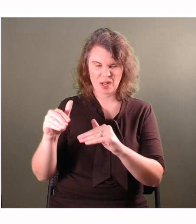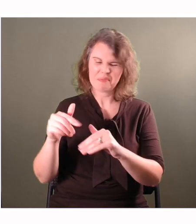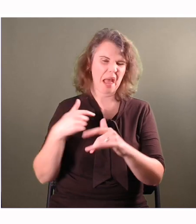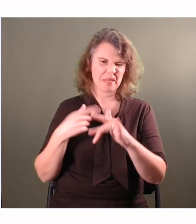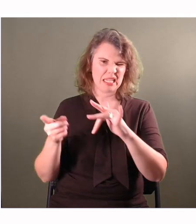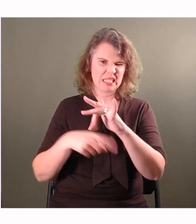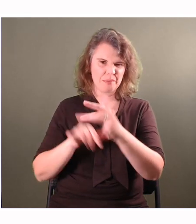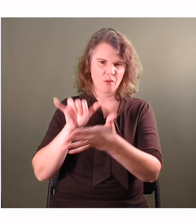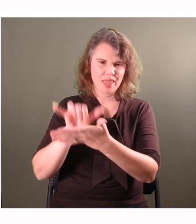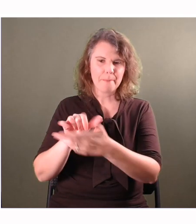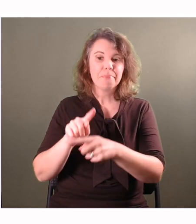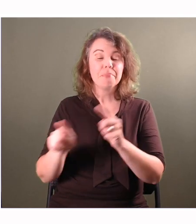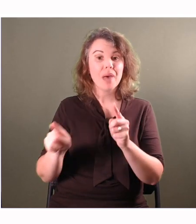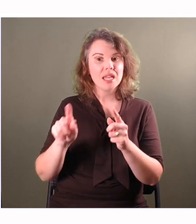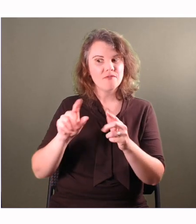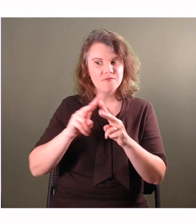that.